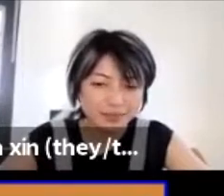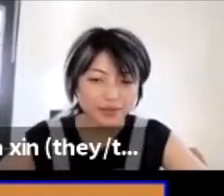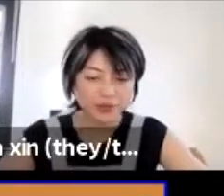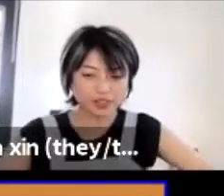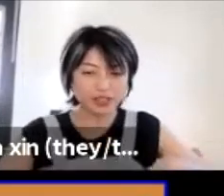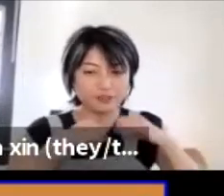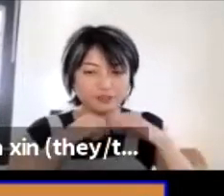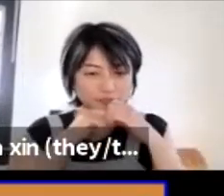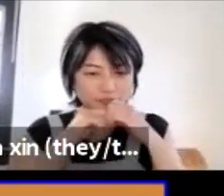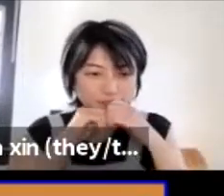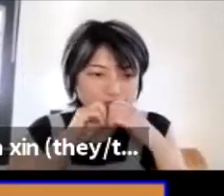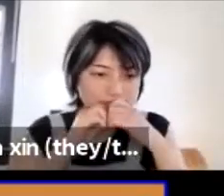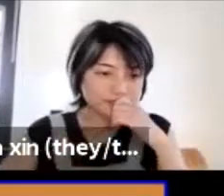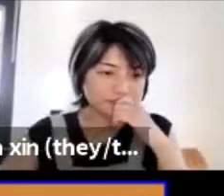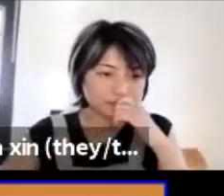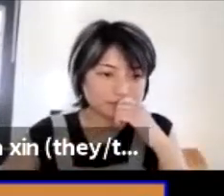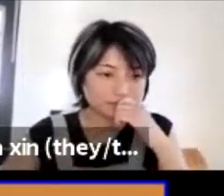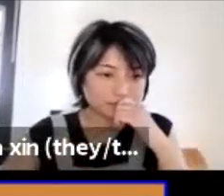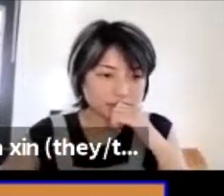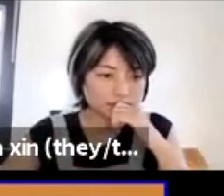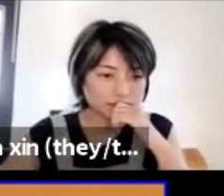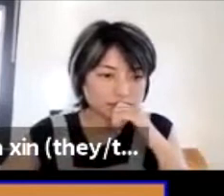Yeah, but I thought we can start here.